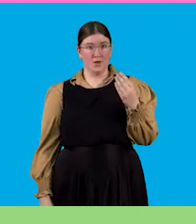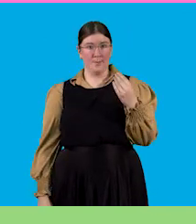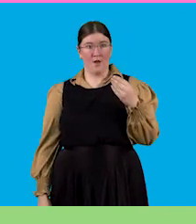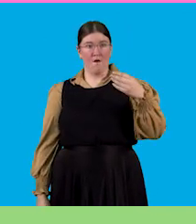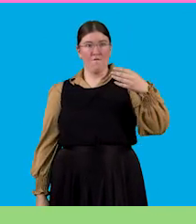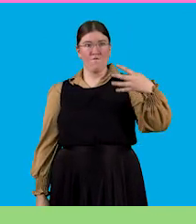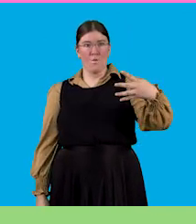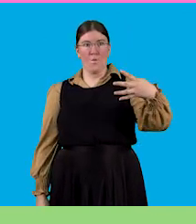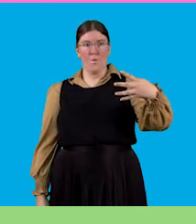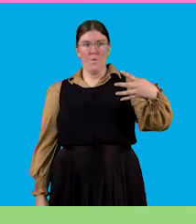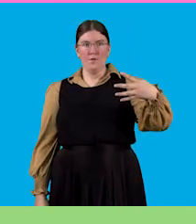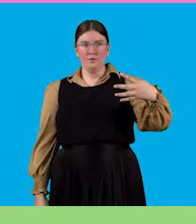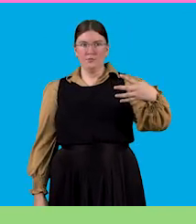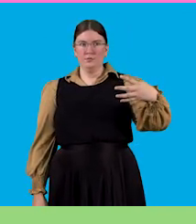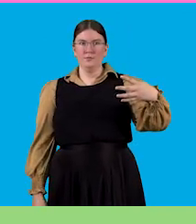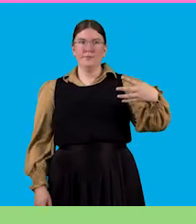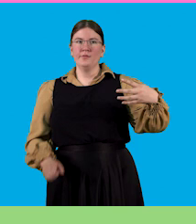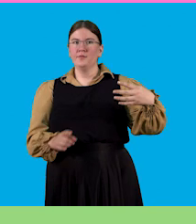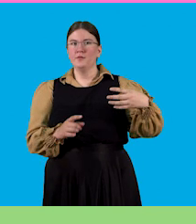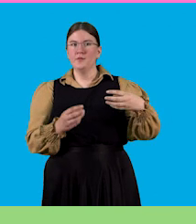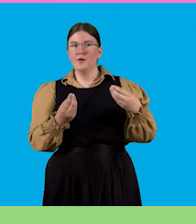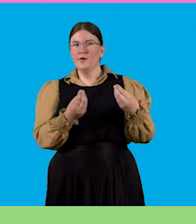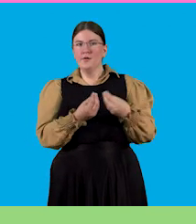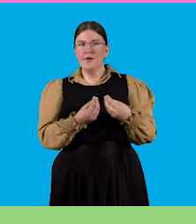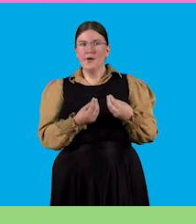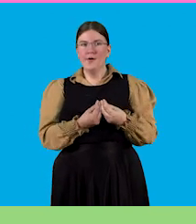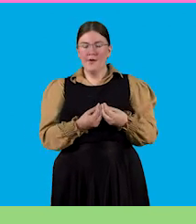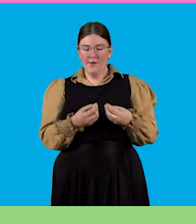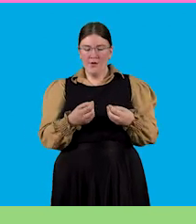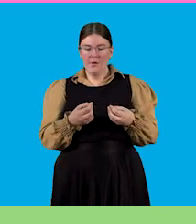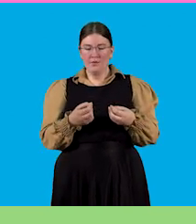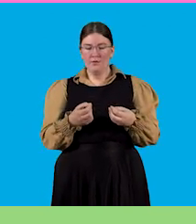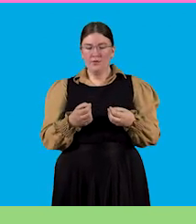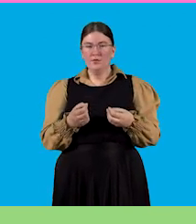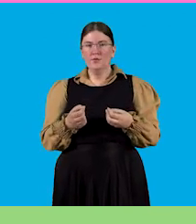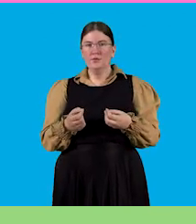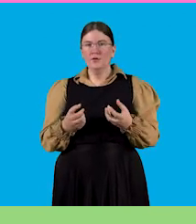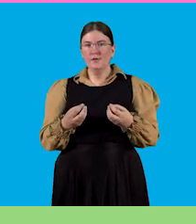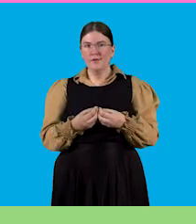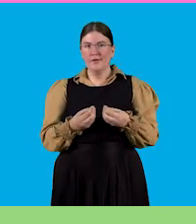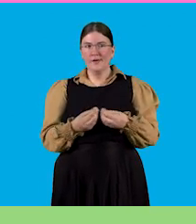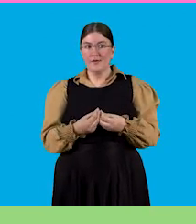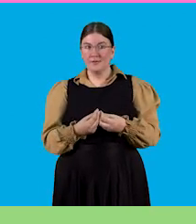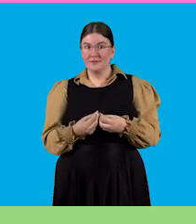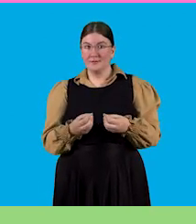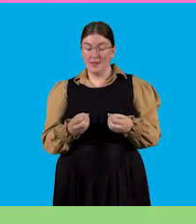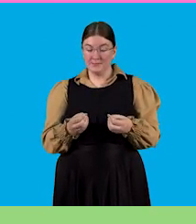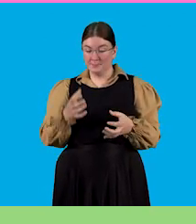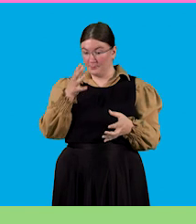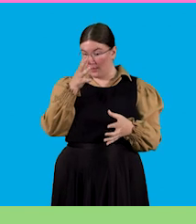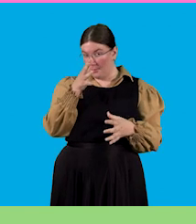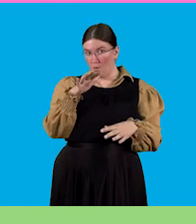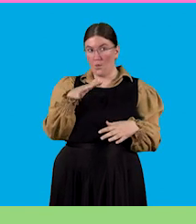Okay, and then number 4, the something that is not mentioned is the tube through which sperm or